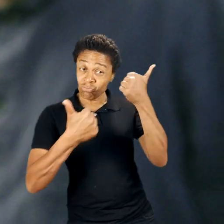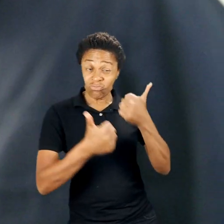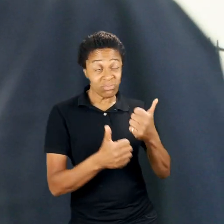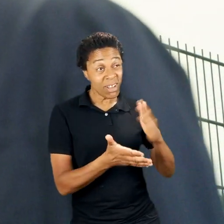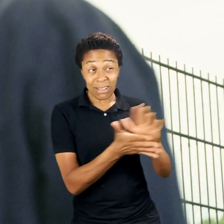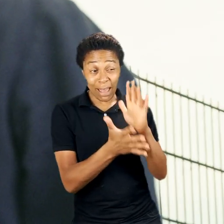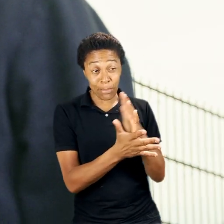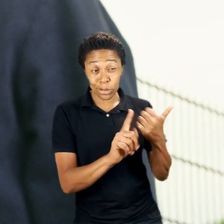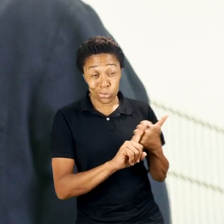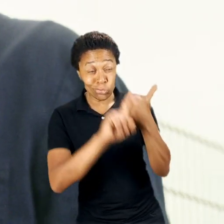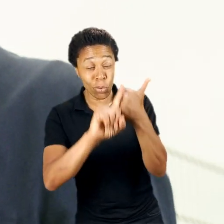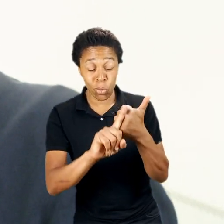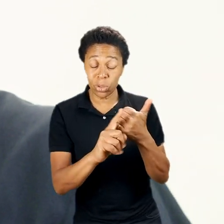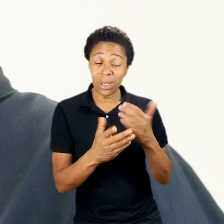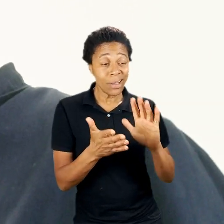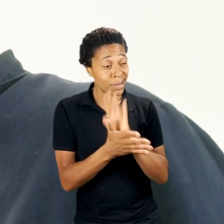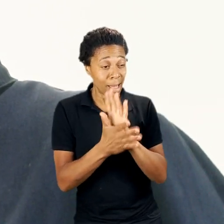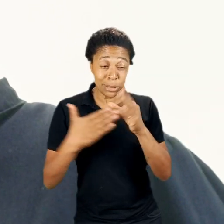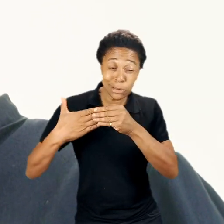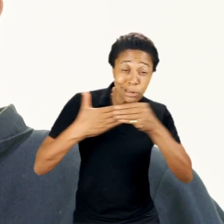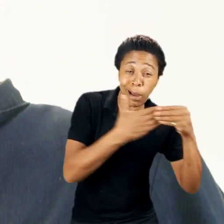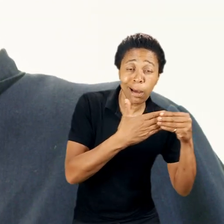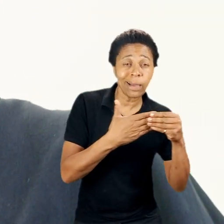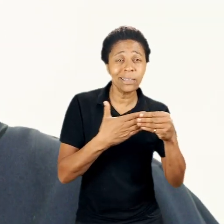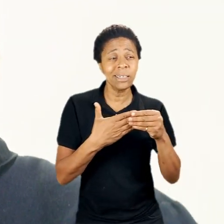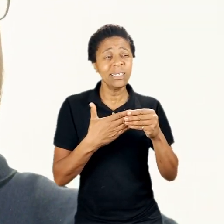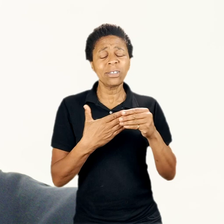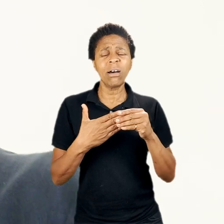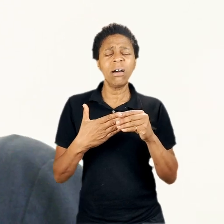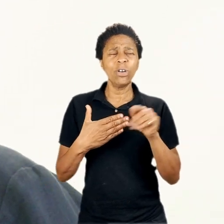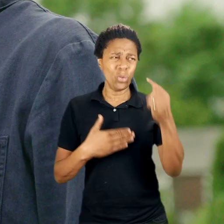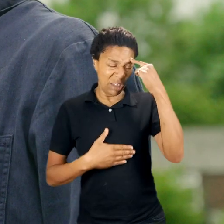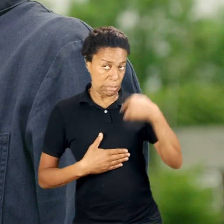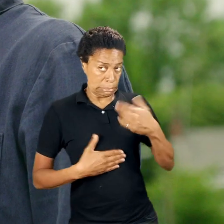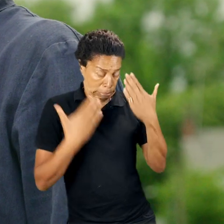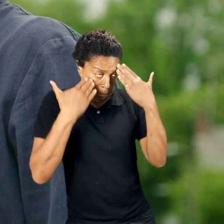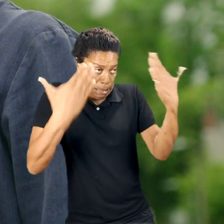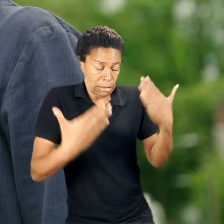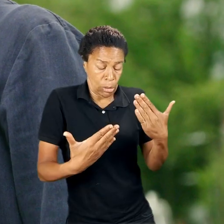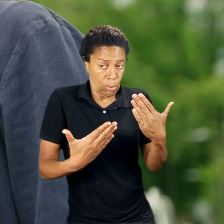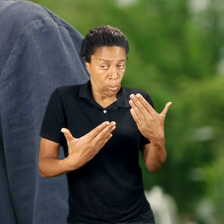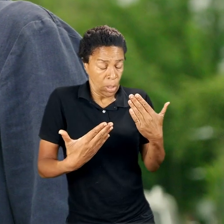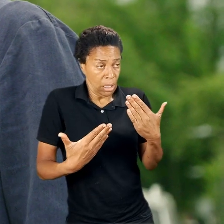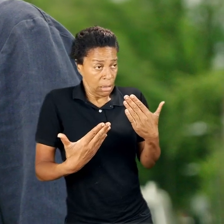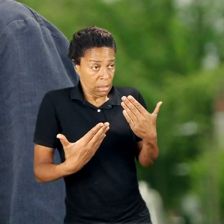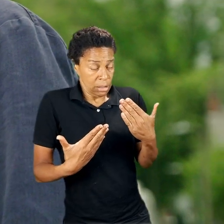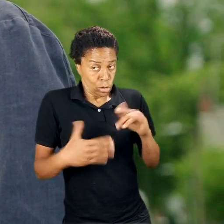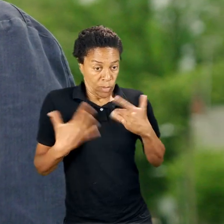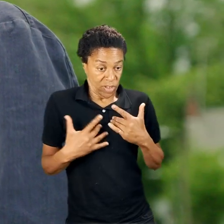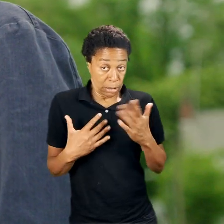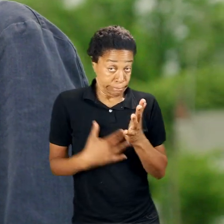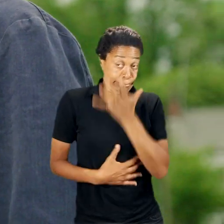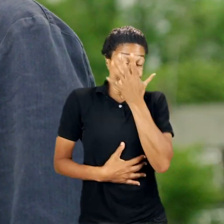and guide and help and just because you don't know something about something that people are not going to be negative about that they're going to welcome you in and go well come here